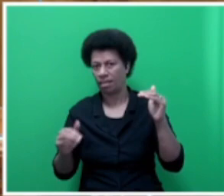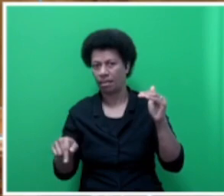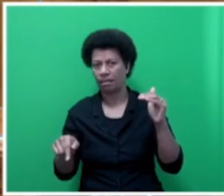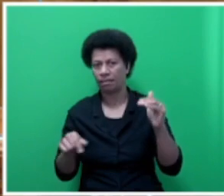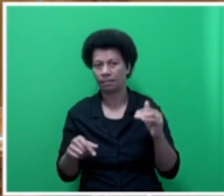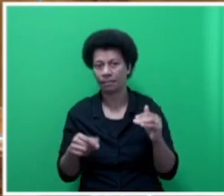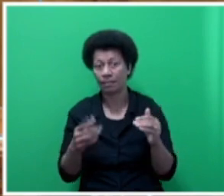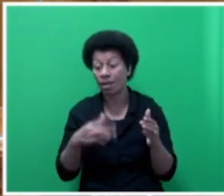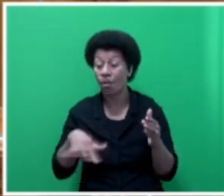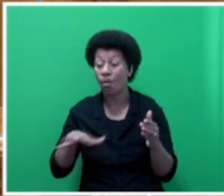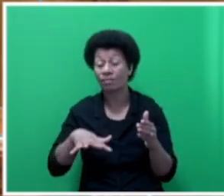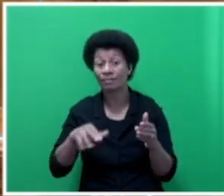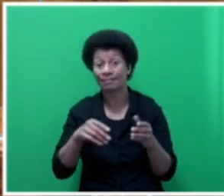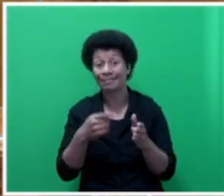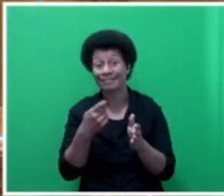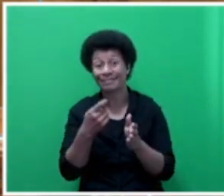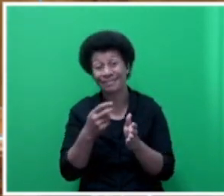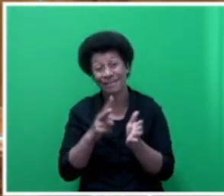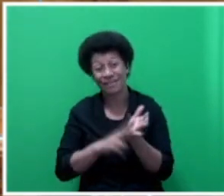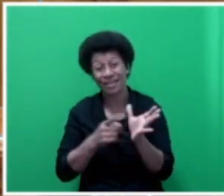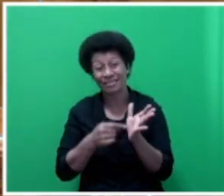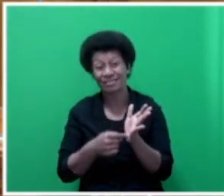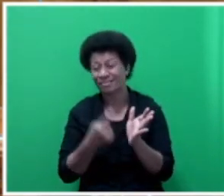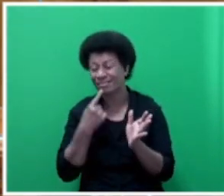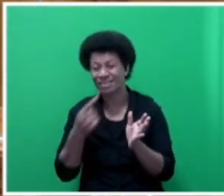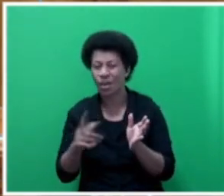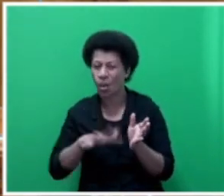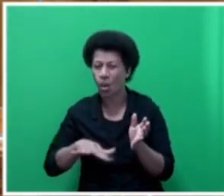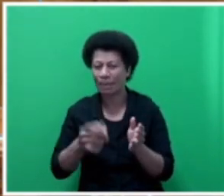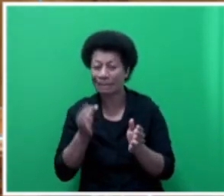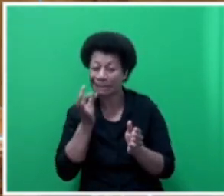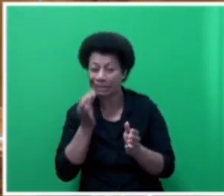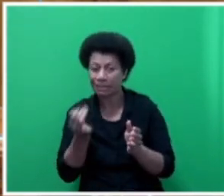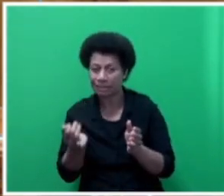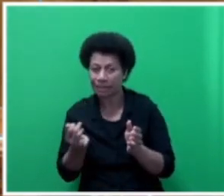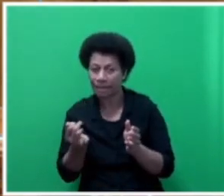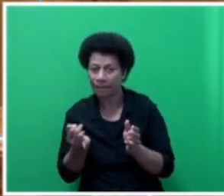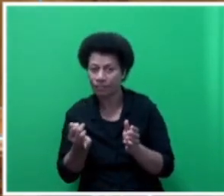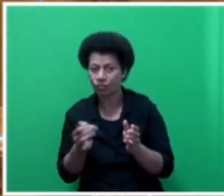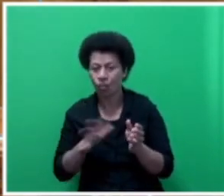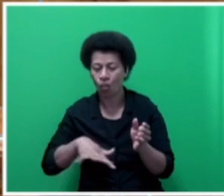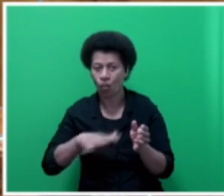shares the burden with a small increase. Everyone pays equal tax.